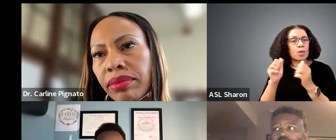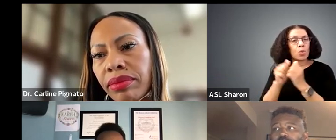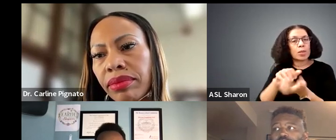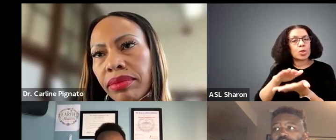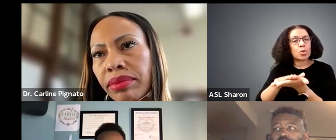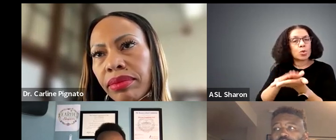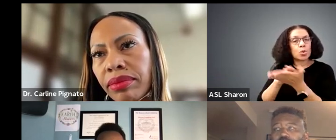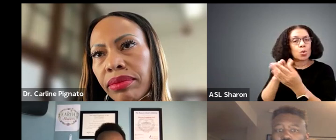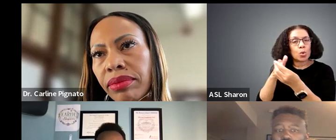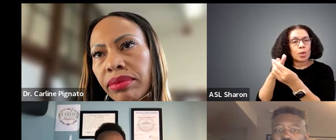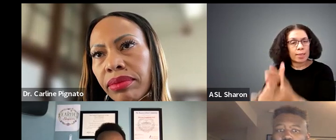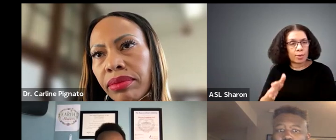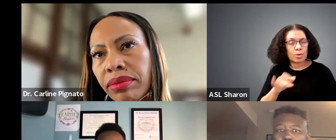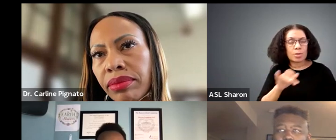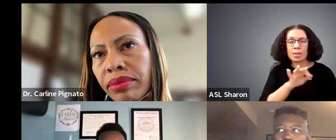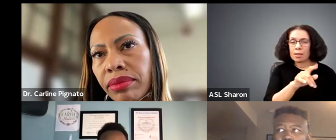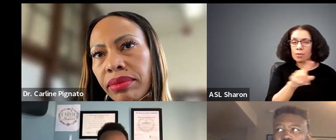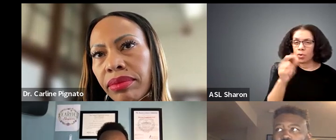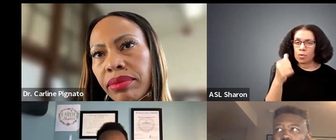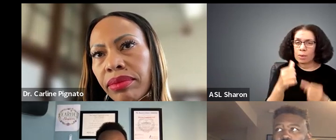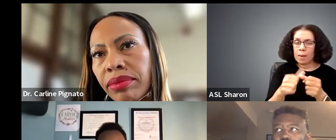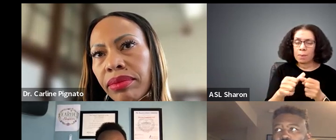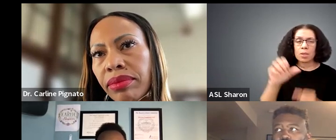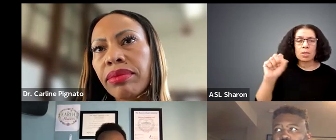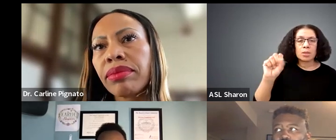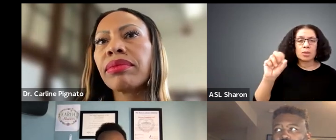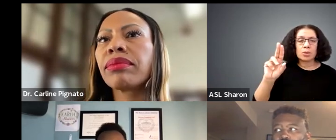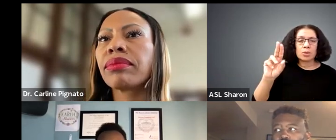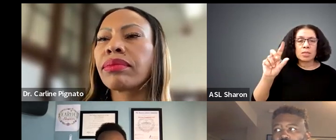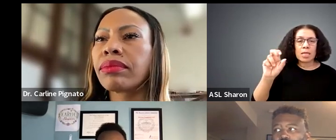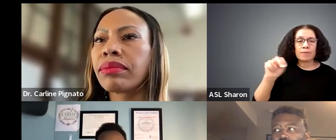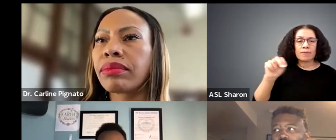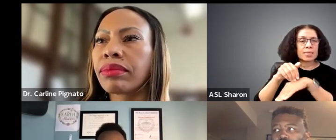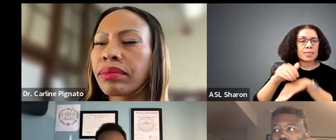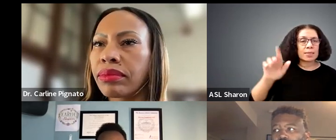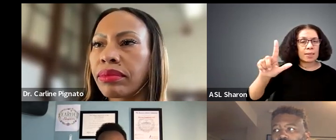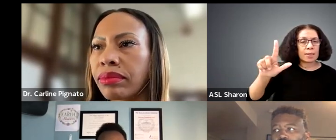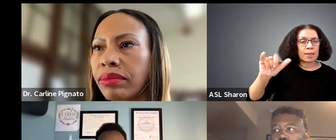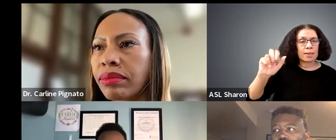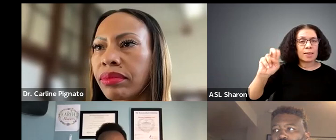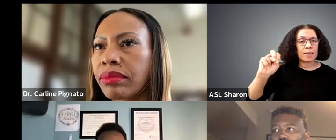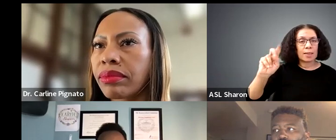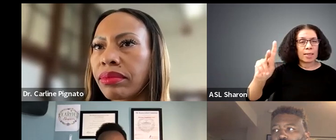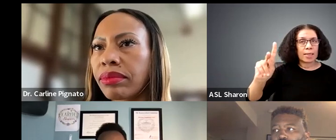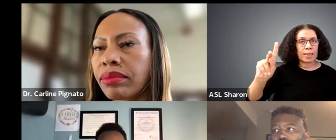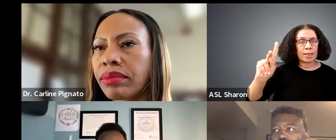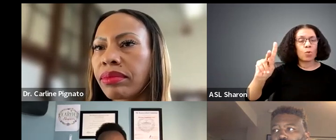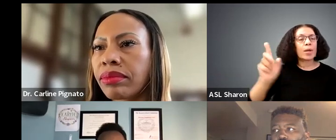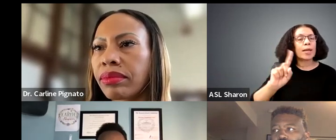leaders. And if you would remember, Ms. Sullivan has sent a link to a sign-up